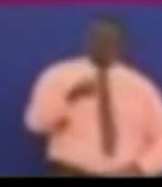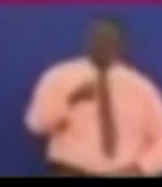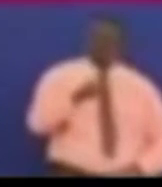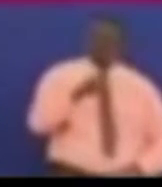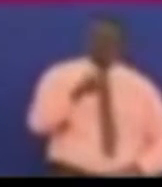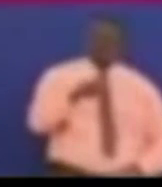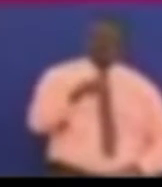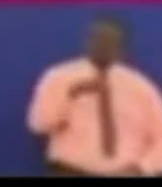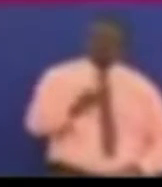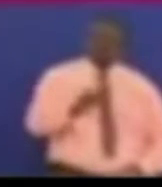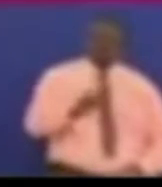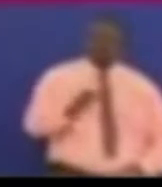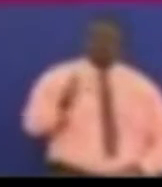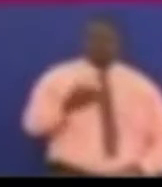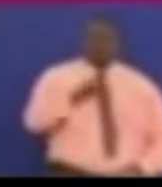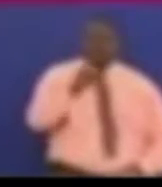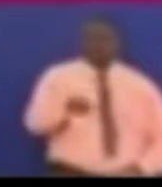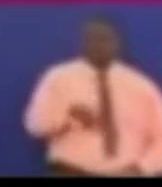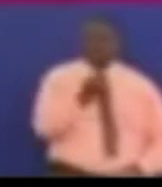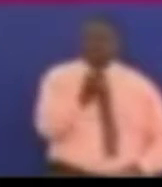I want to ask you one question.